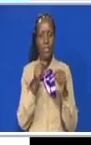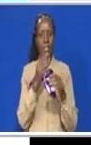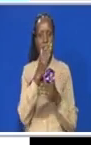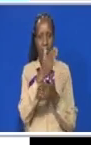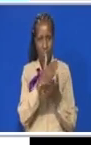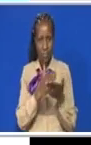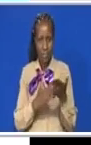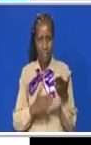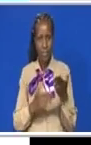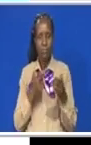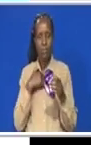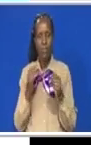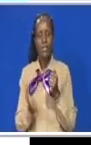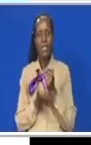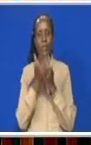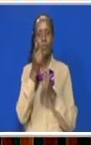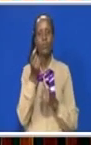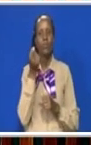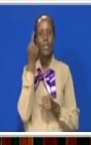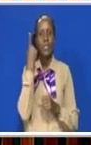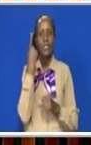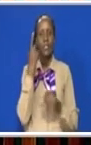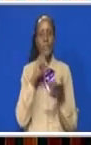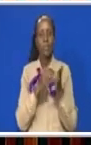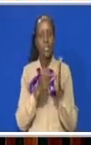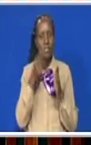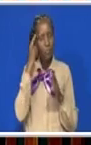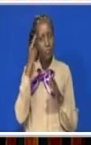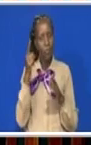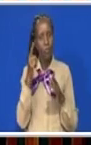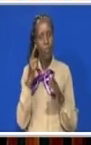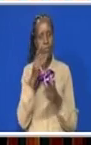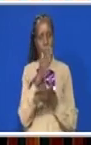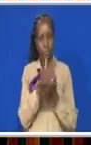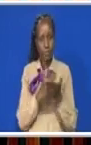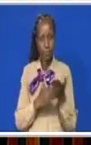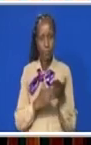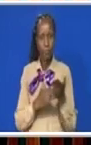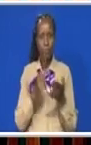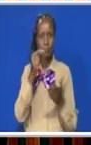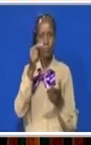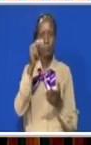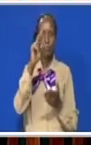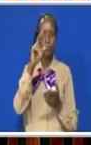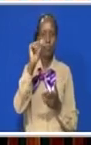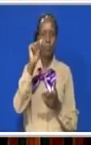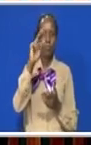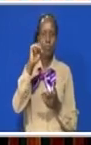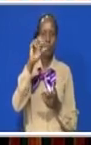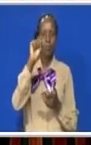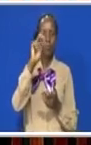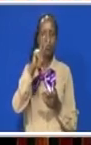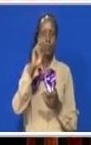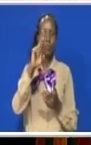Learner, I will help you understand what is meant by transverse. With me, I have the